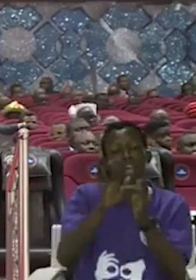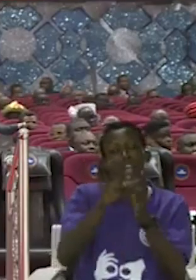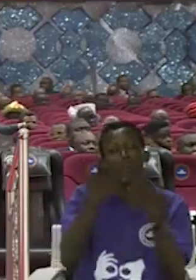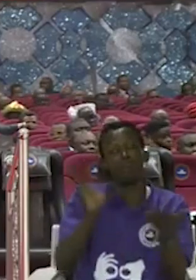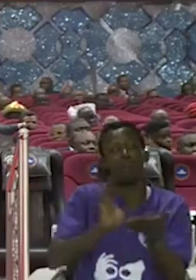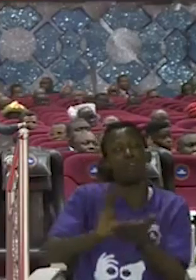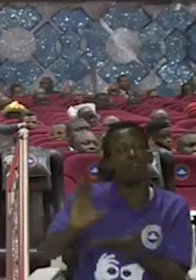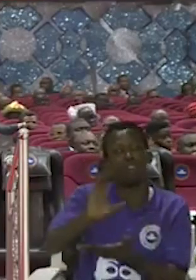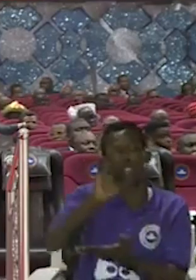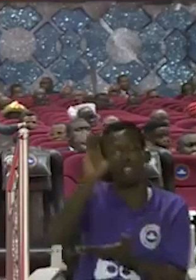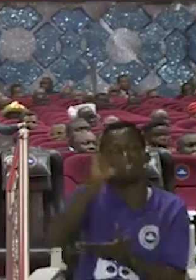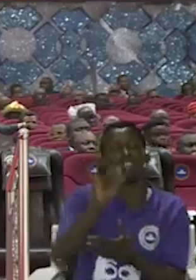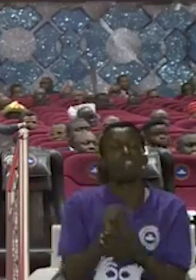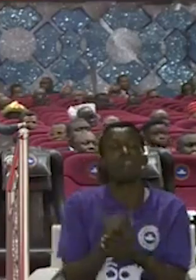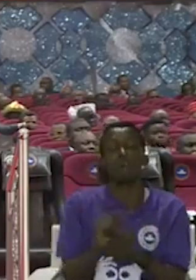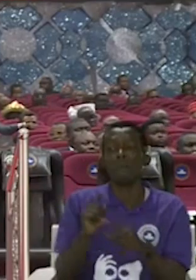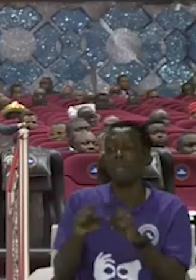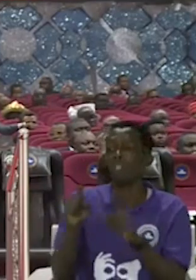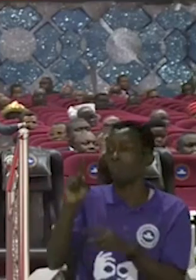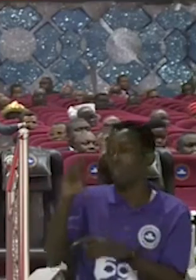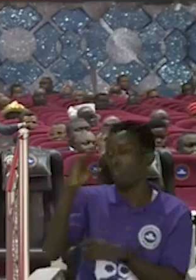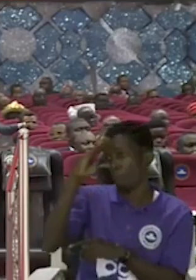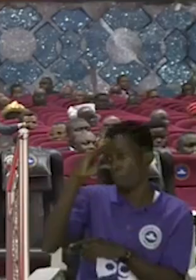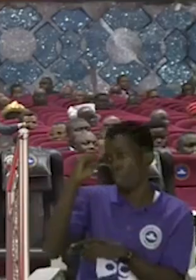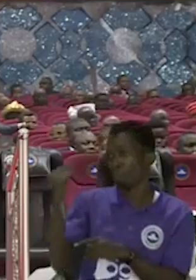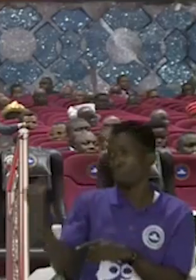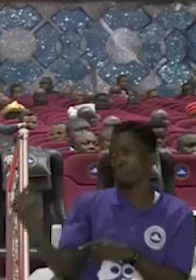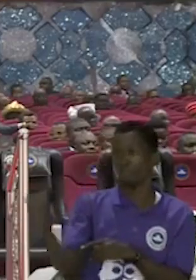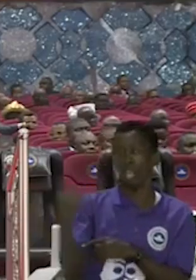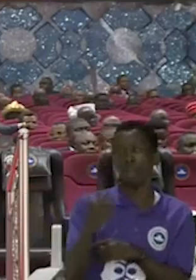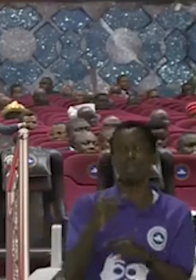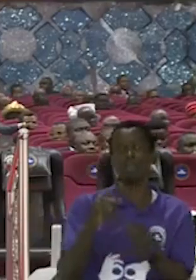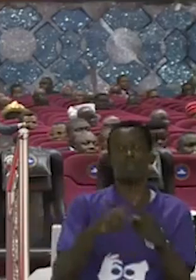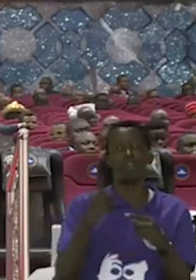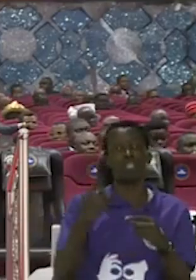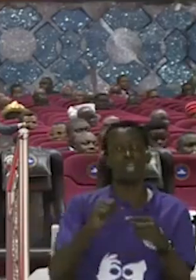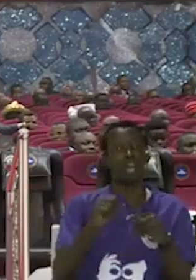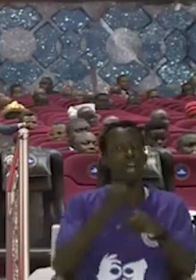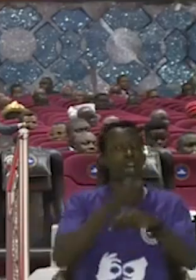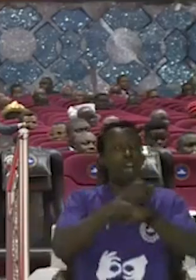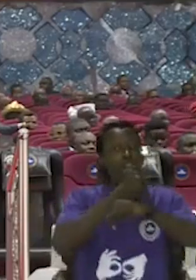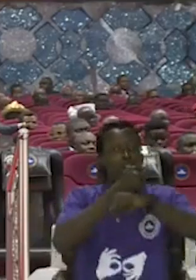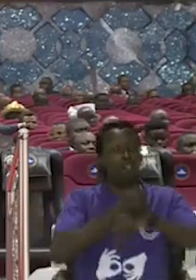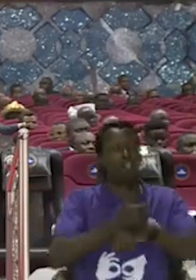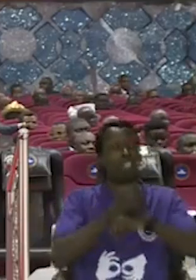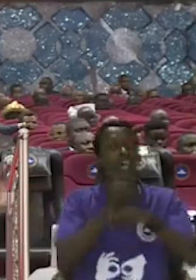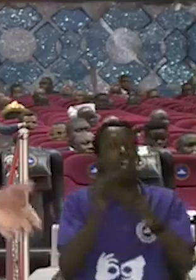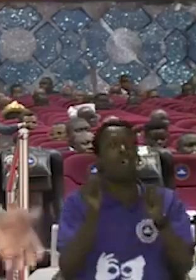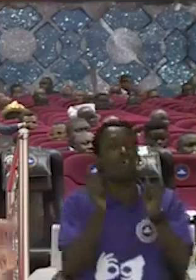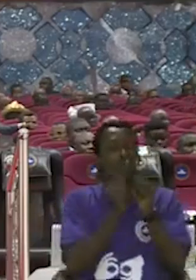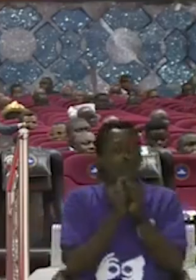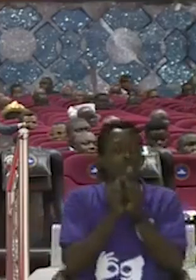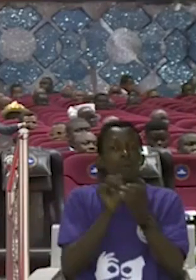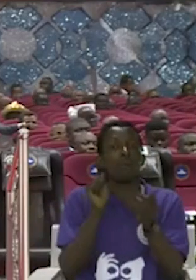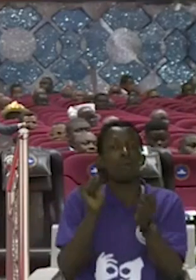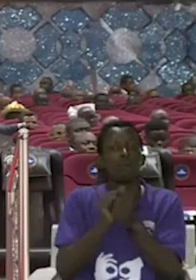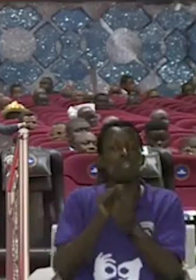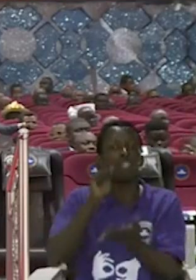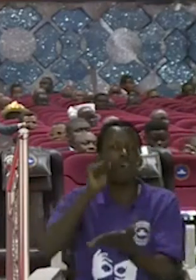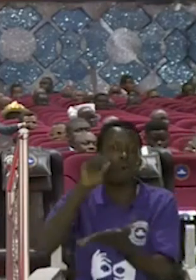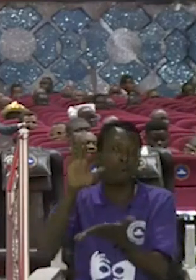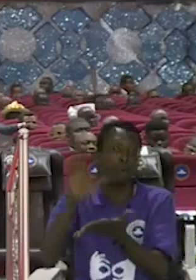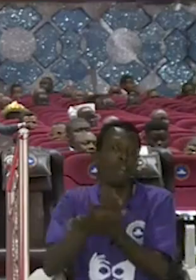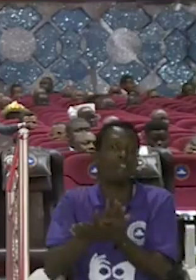man came to the altar together with his wife and asked for permission to